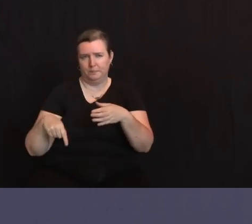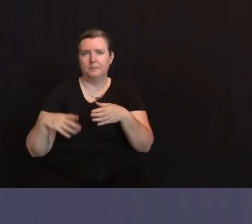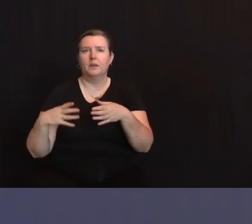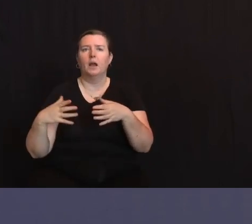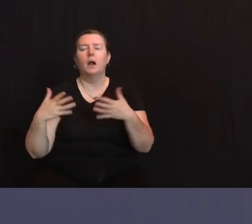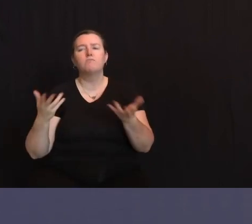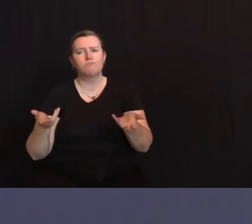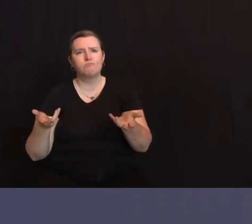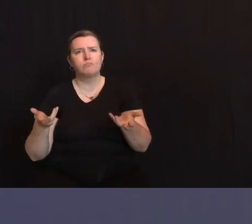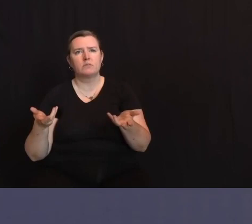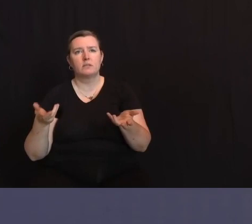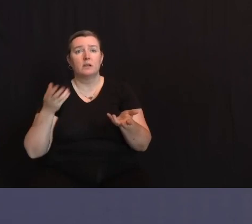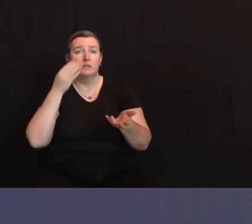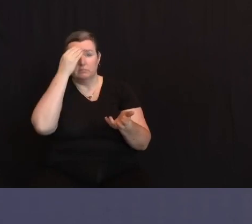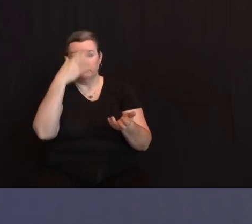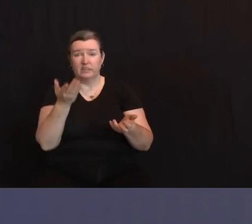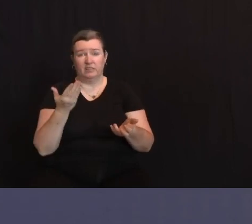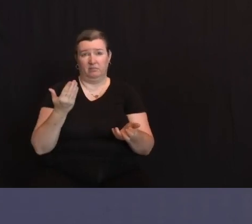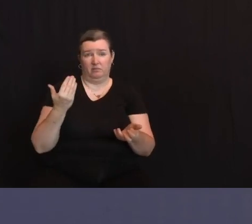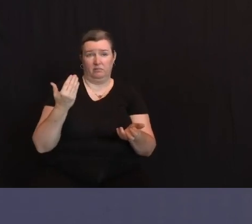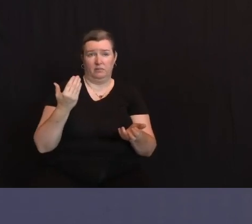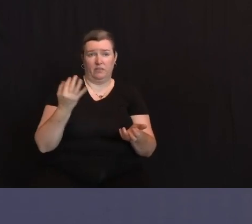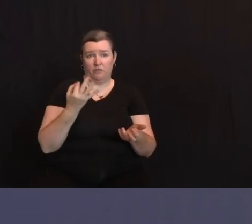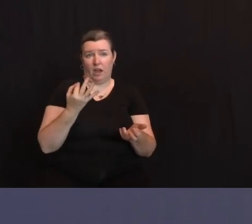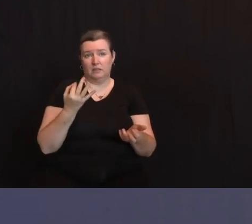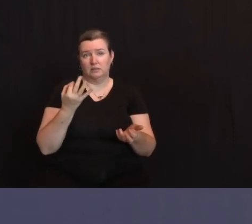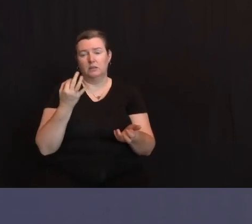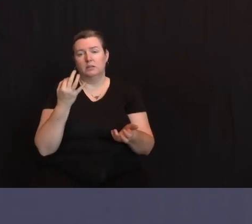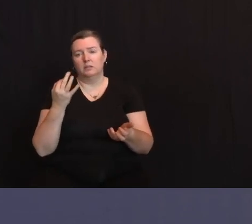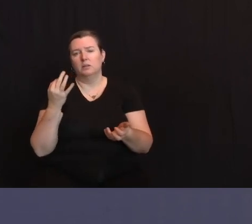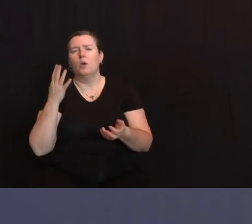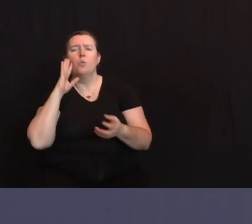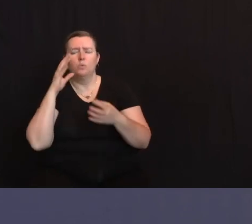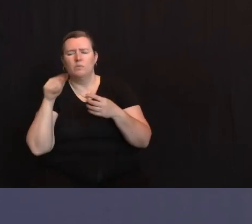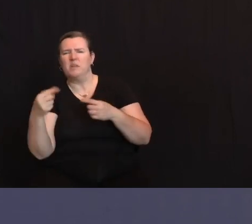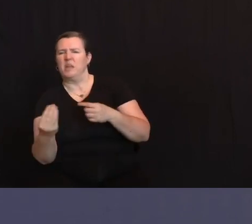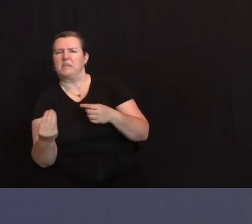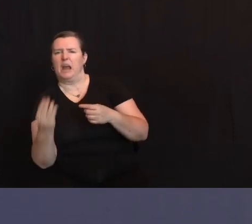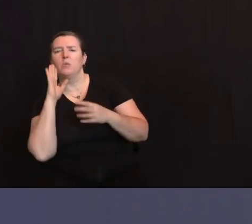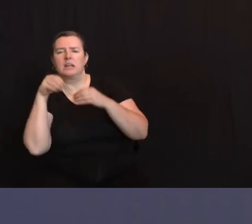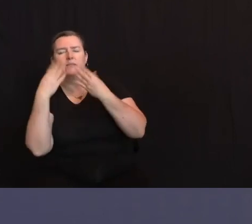more fuller, I hope Friday or at latest Monday, a more fuller discussion of what that looks like.